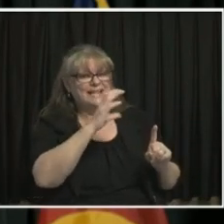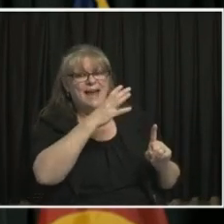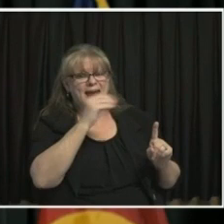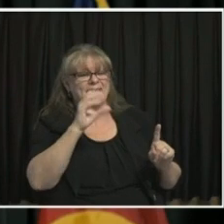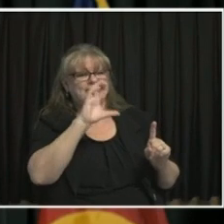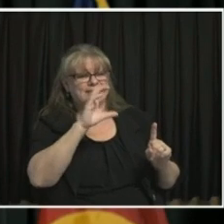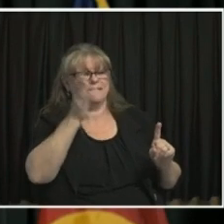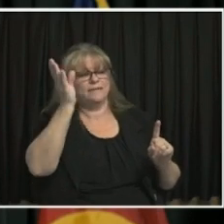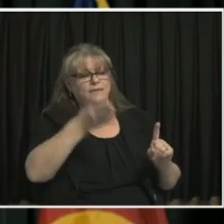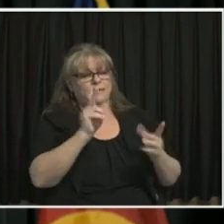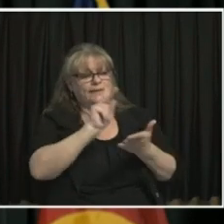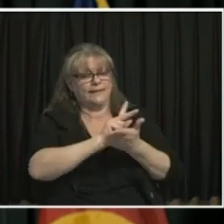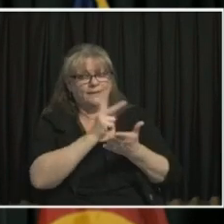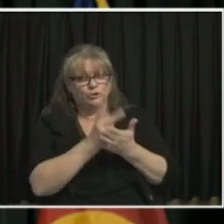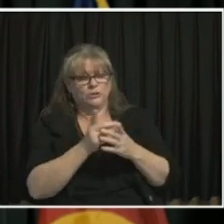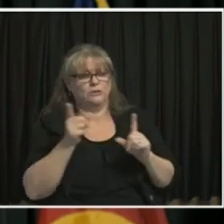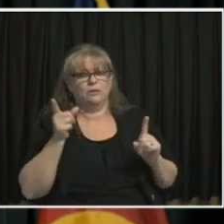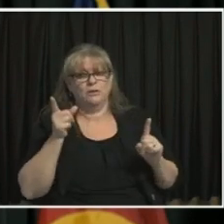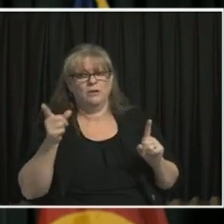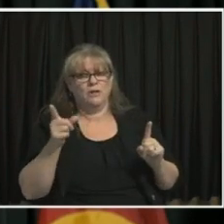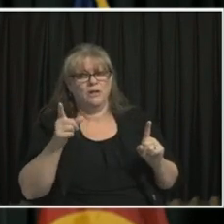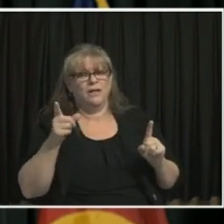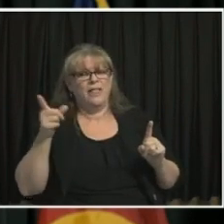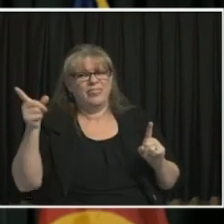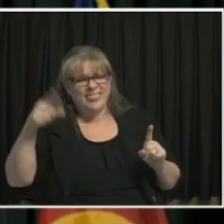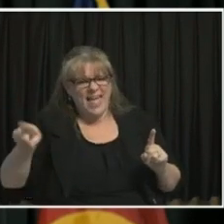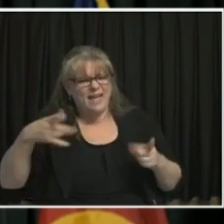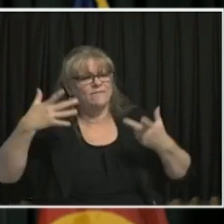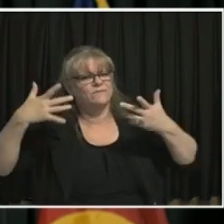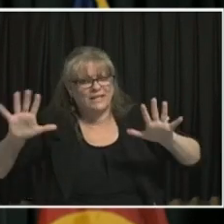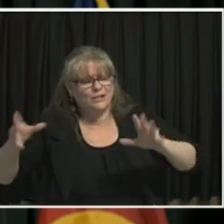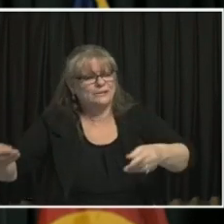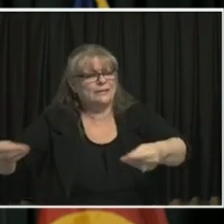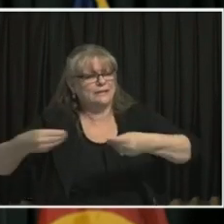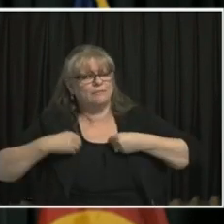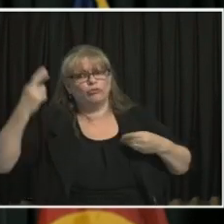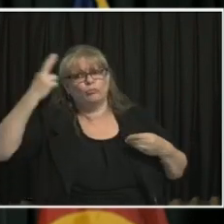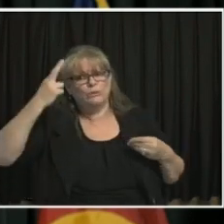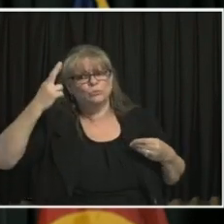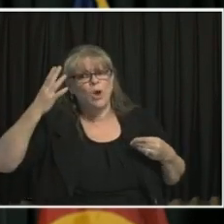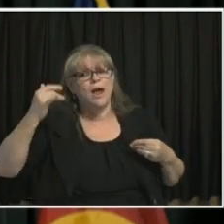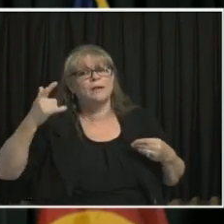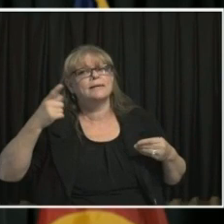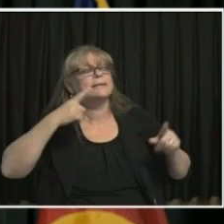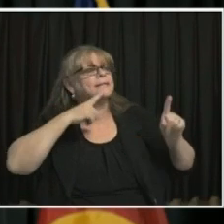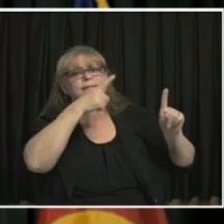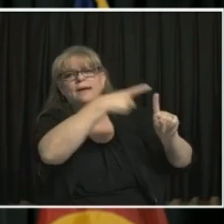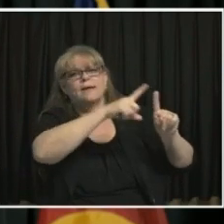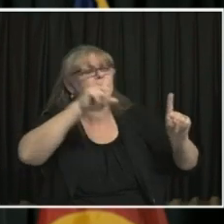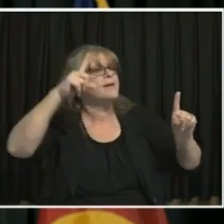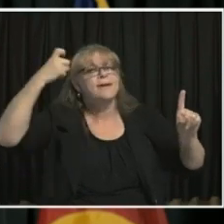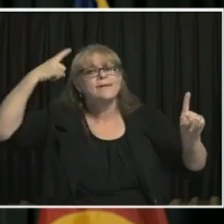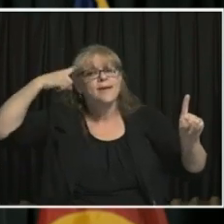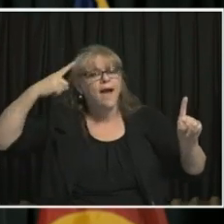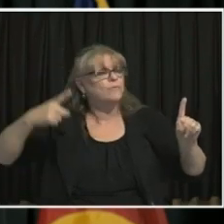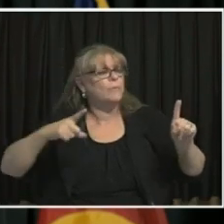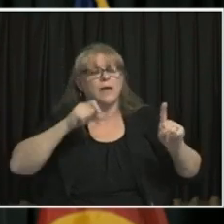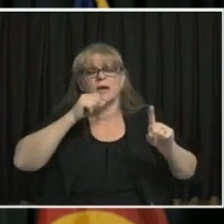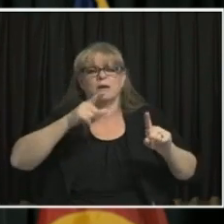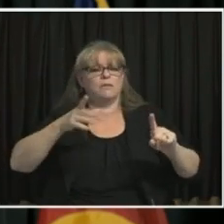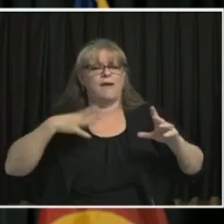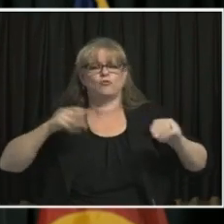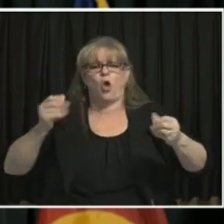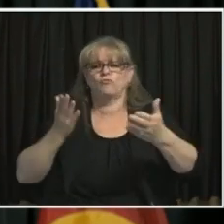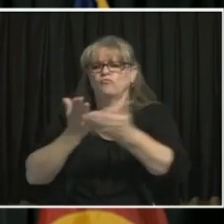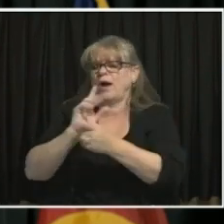the owners gave us as reasoning for their actions is that the government hasn't done enough for small businesses. What is your response to that?